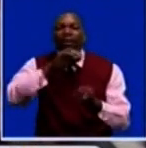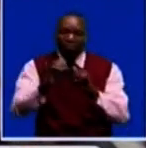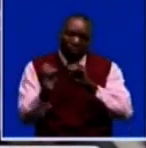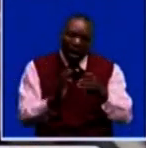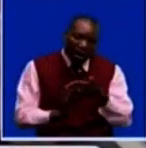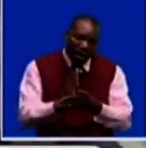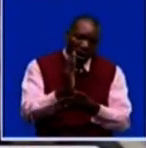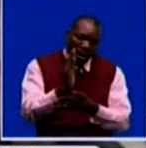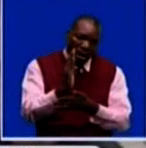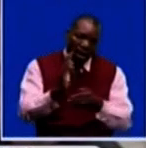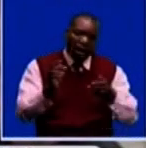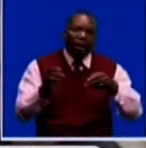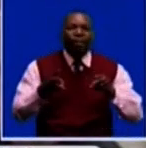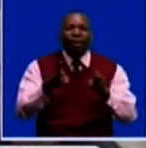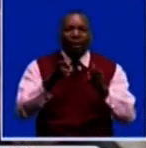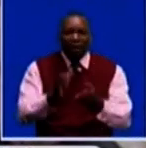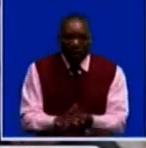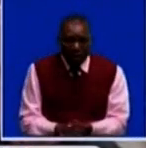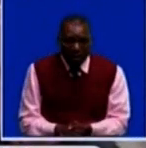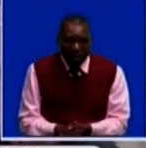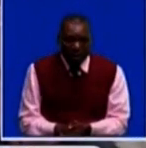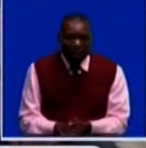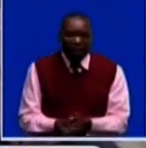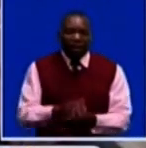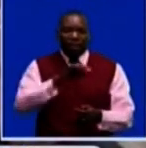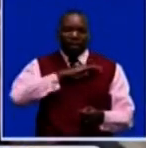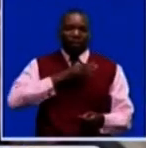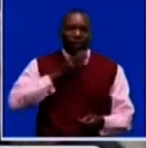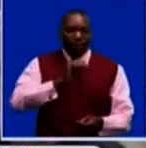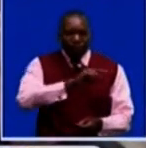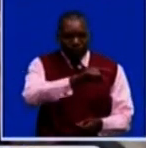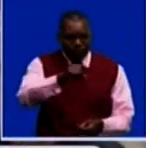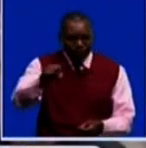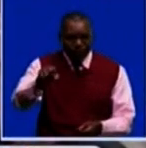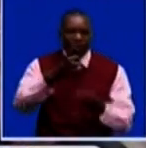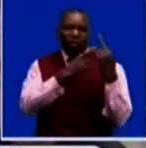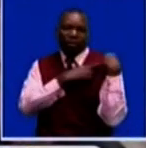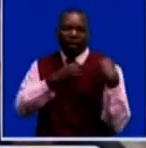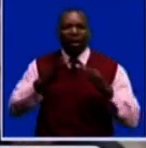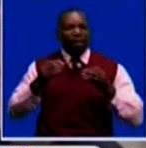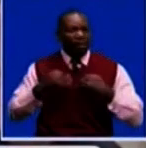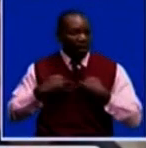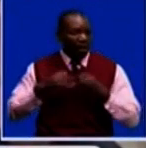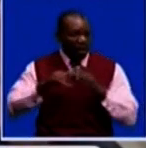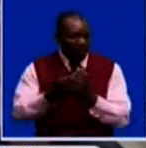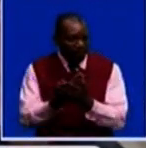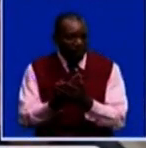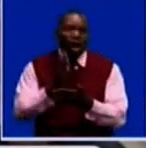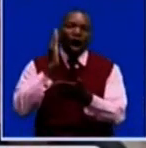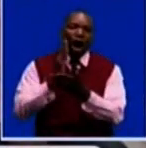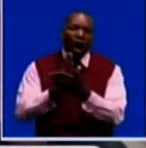properly. Ladies and gentlemen, the fact that you've agreed to take up the responsibility of putting a stop to